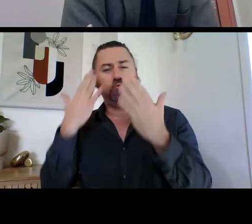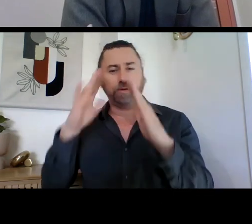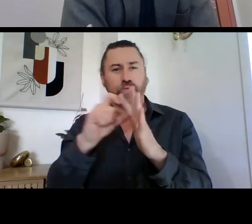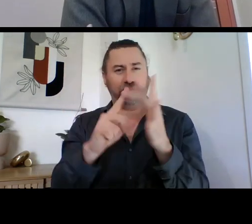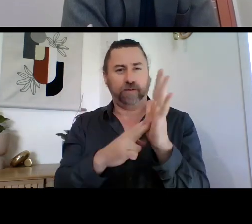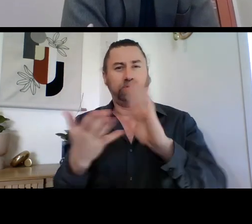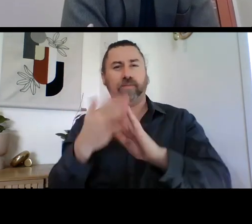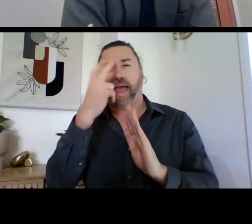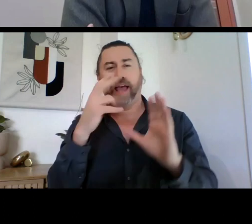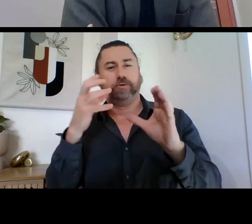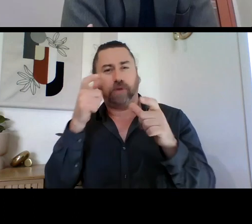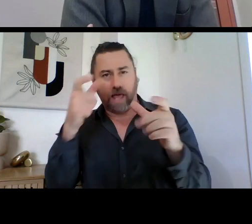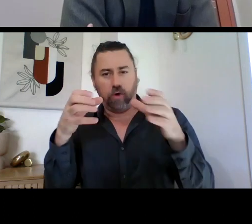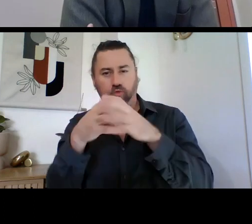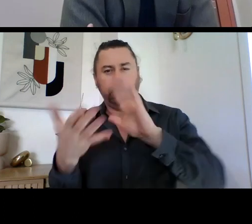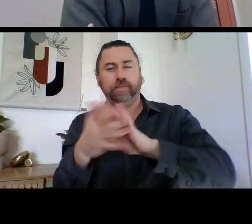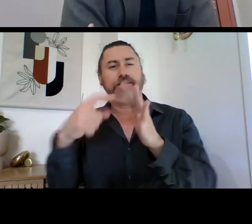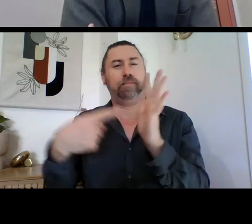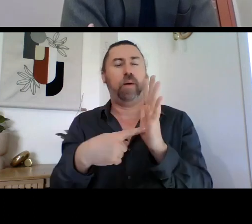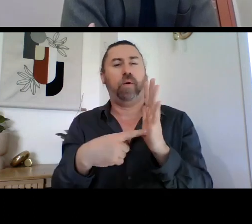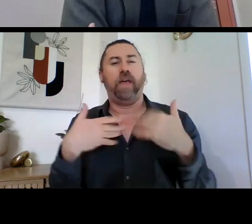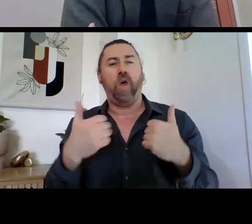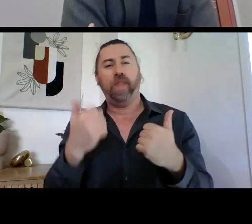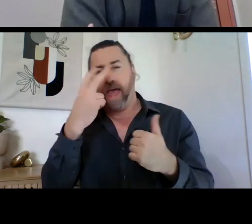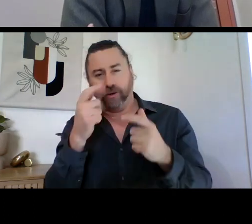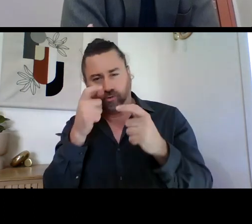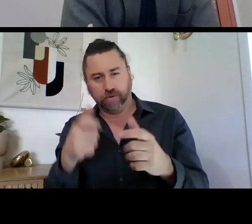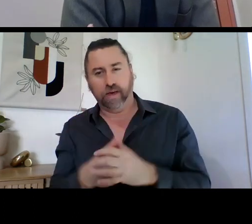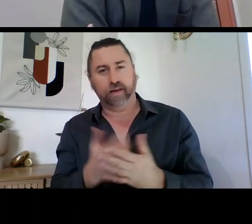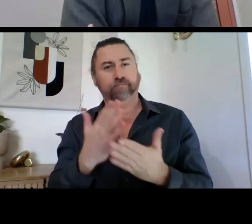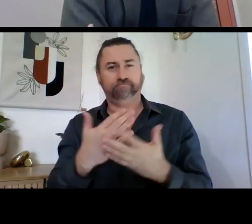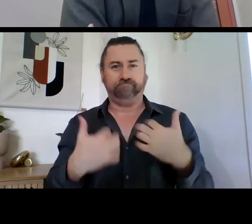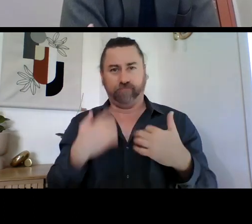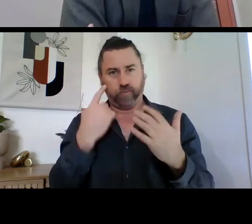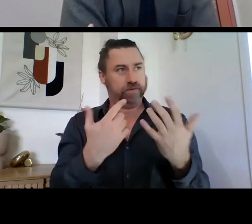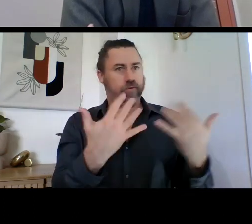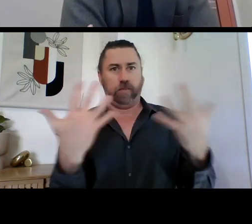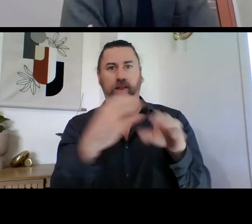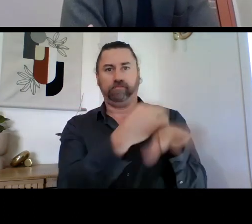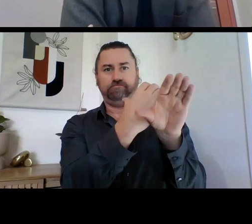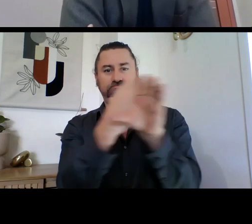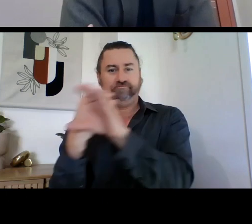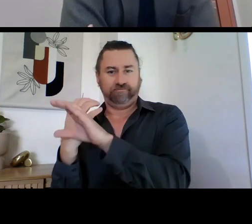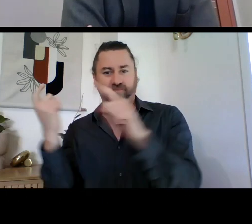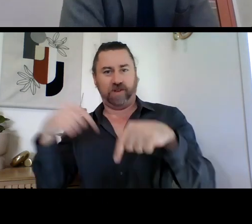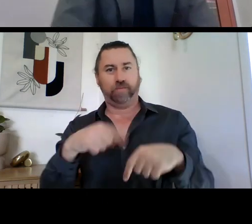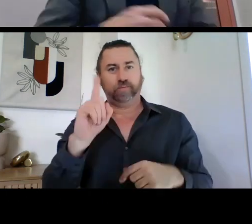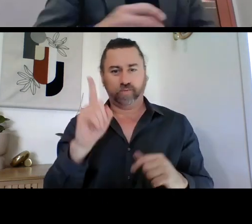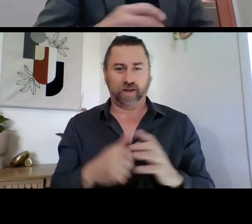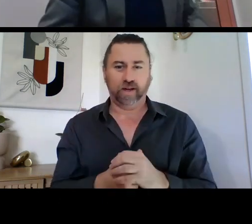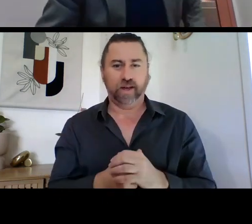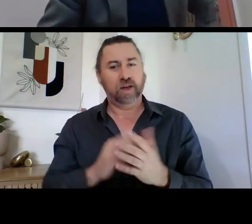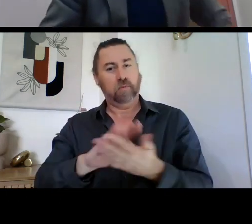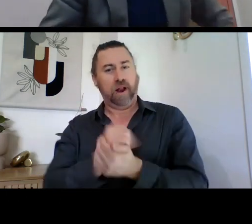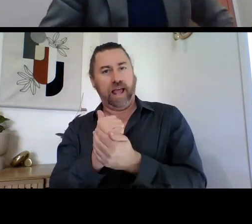the Aged Care Group at the Department of Health and Aged Care. We're really pleased to see so many people attending the webinar today.